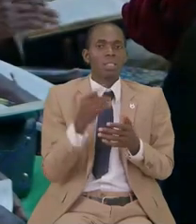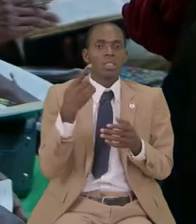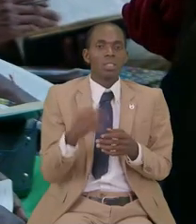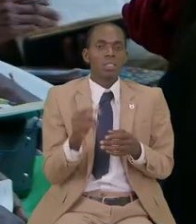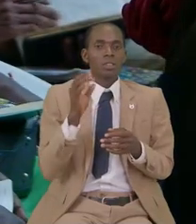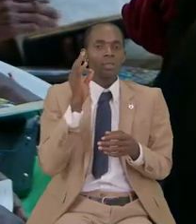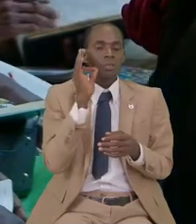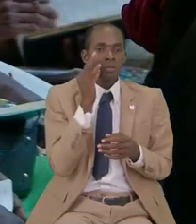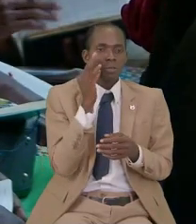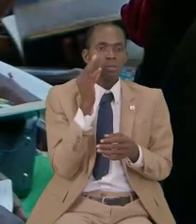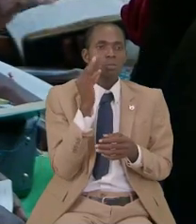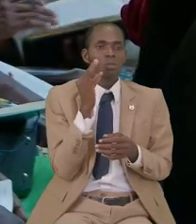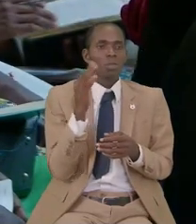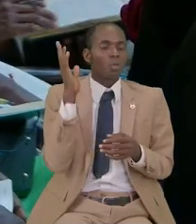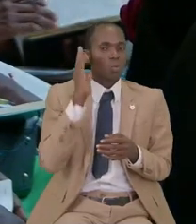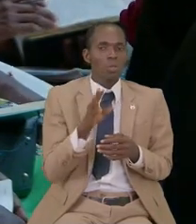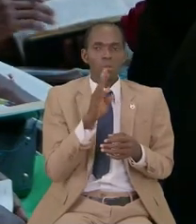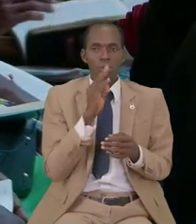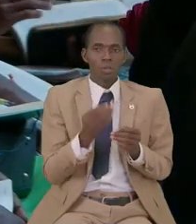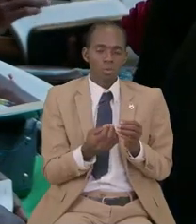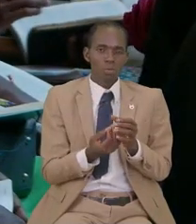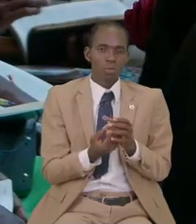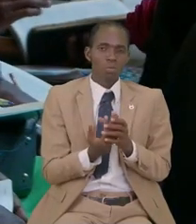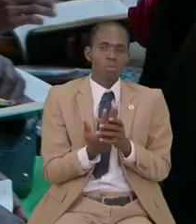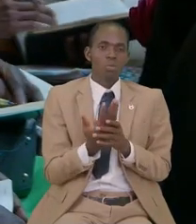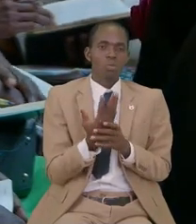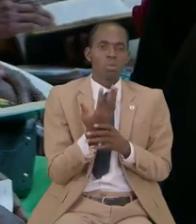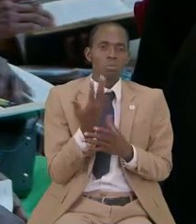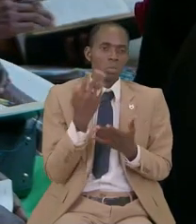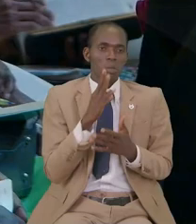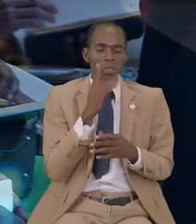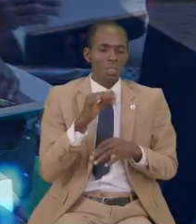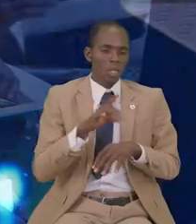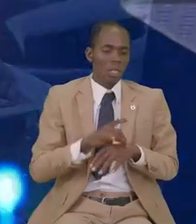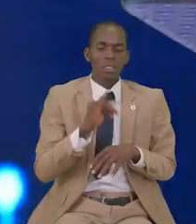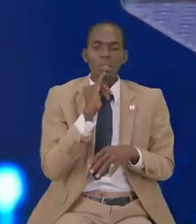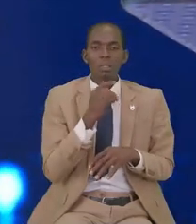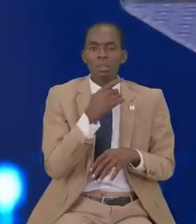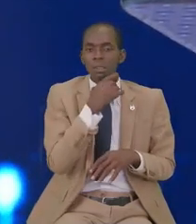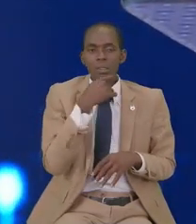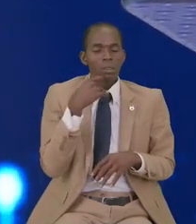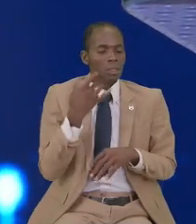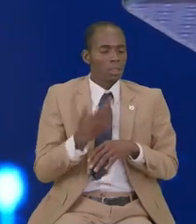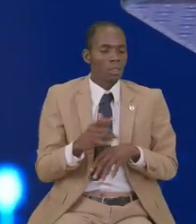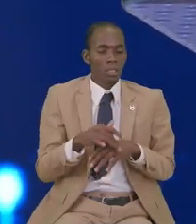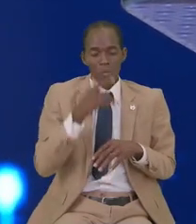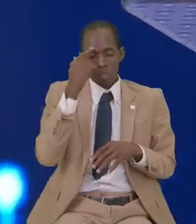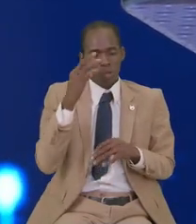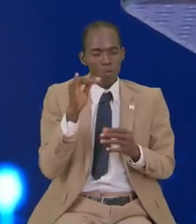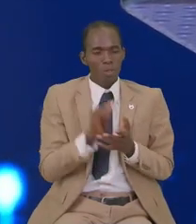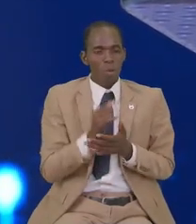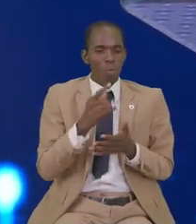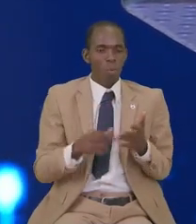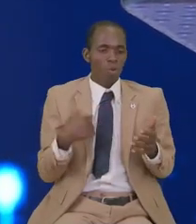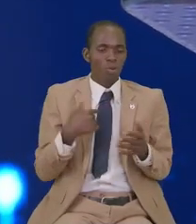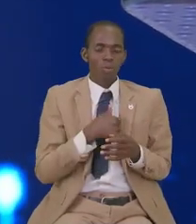of the ground growing up, the earth is depleted. And because of that, what we are getting,